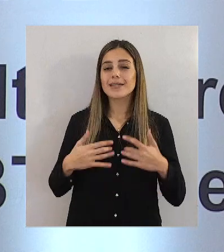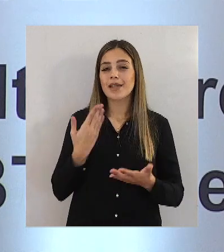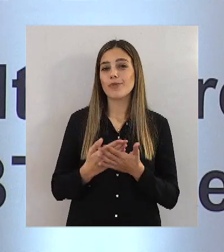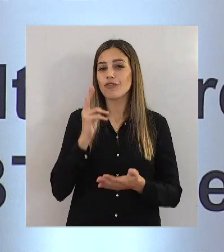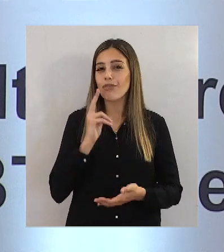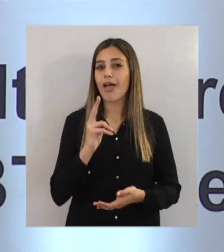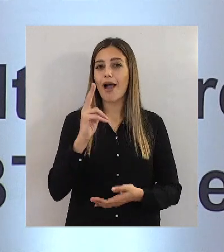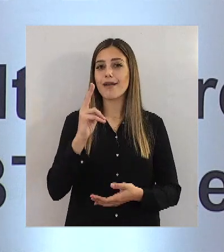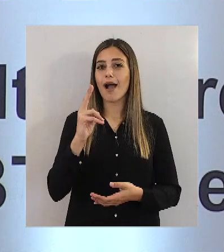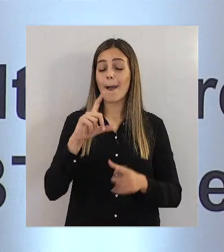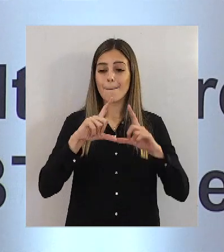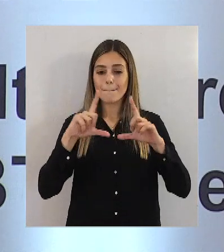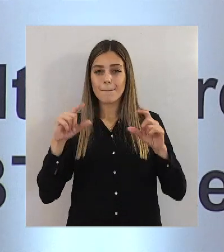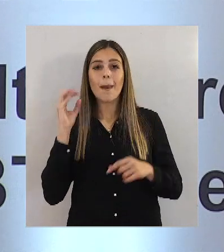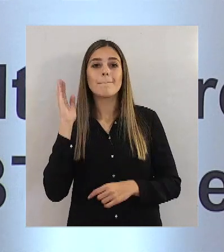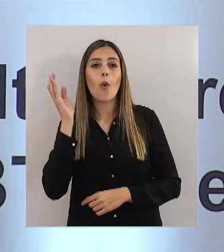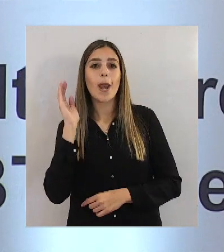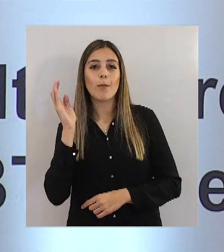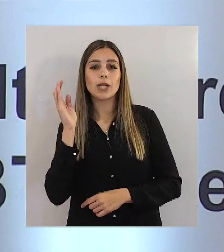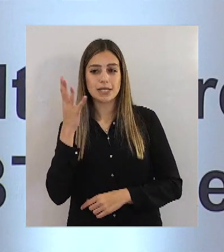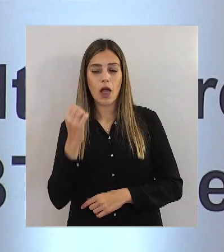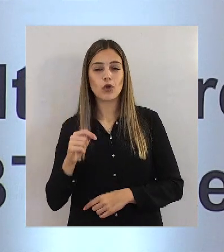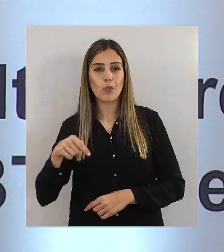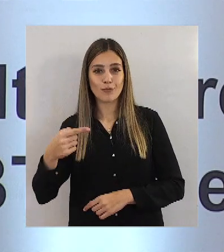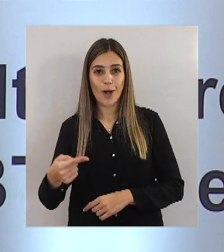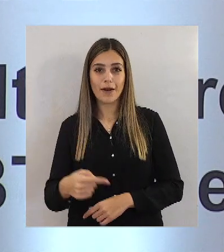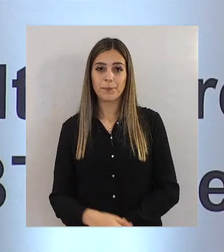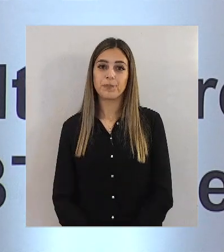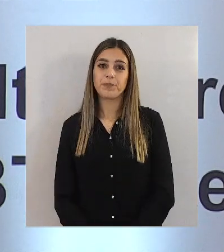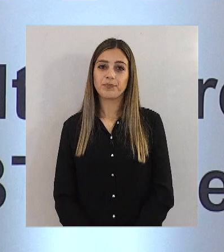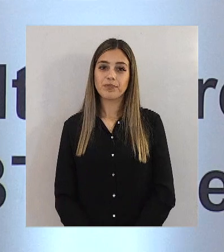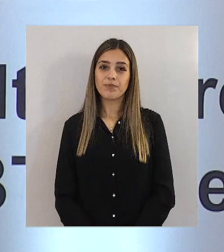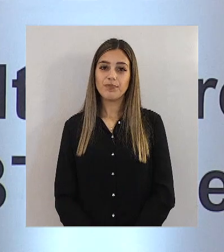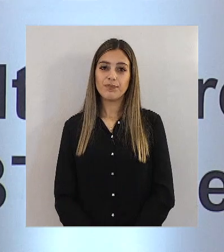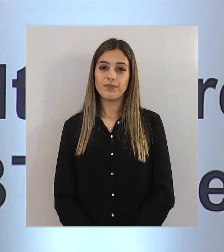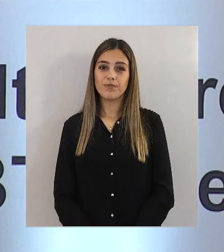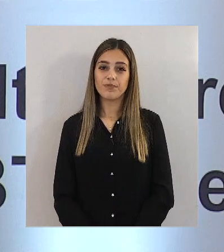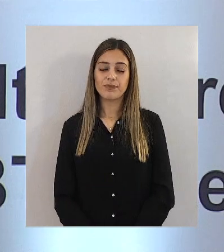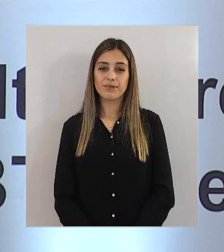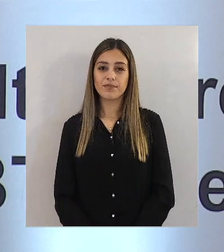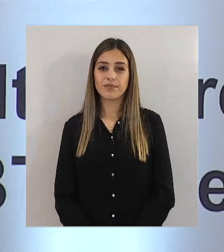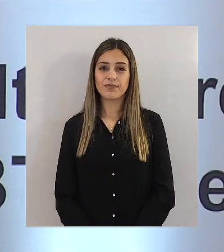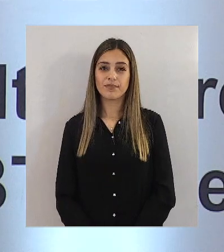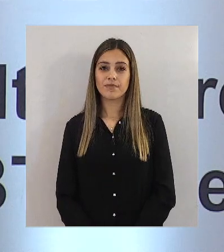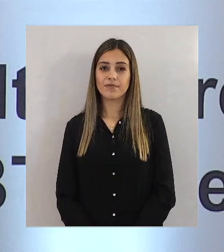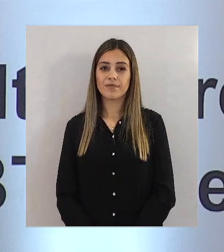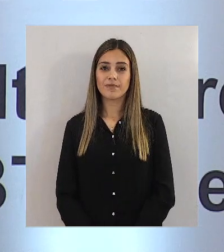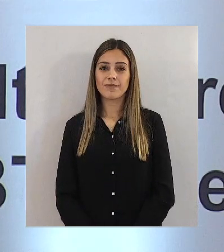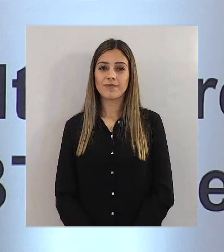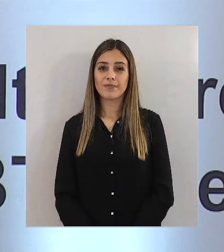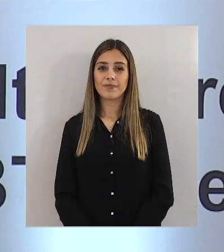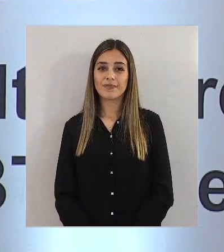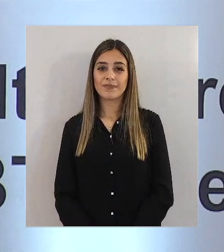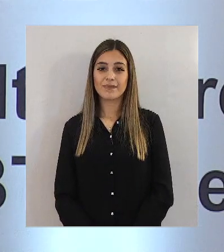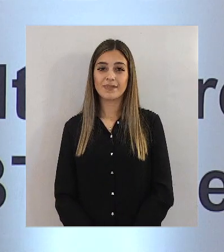discussions which will follow, and I will make it a point to be here for the keynote addresses. And I'm sure that we